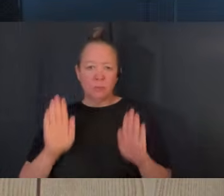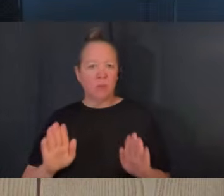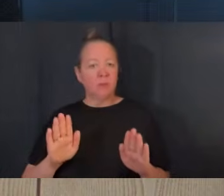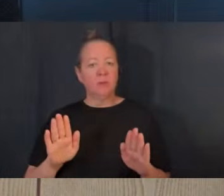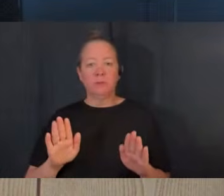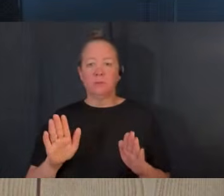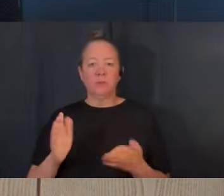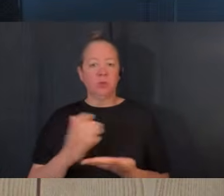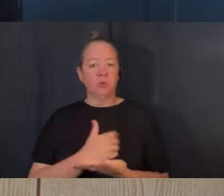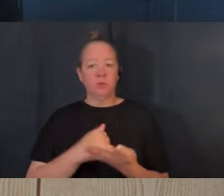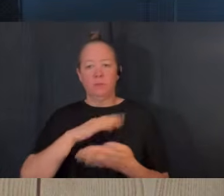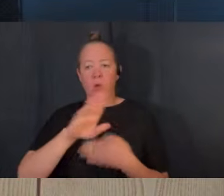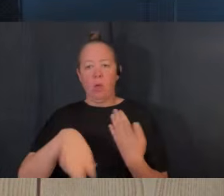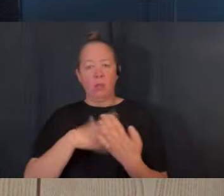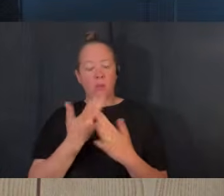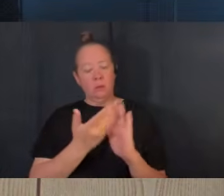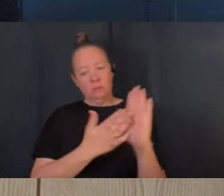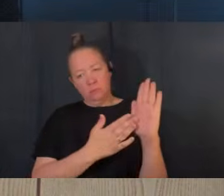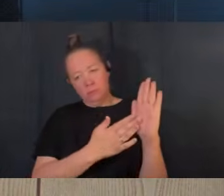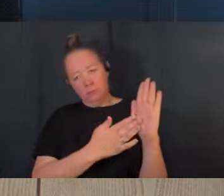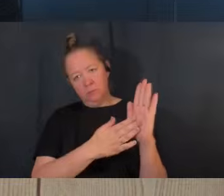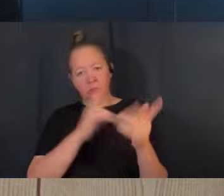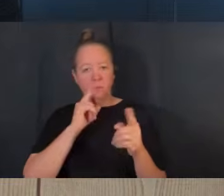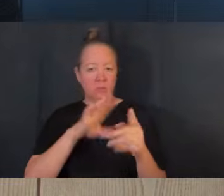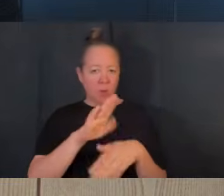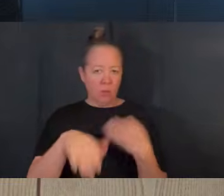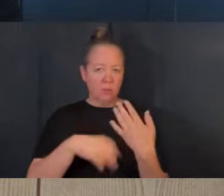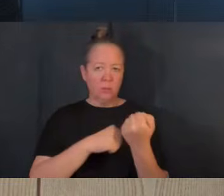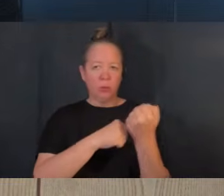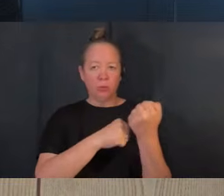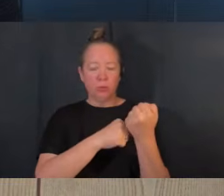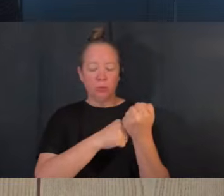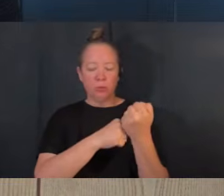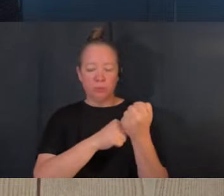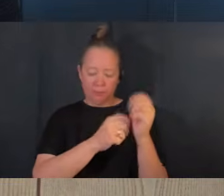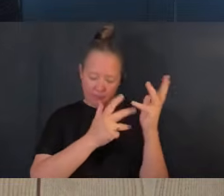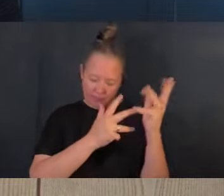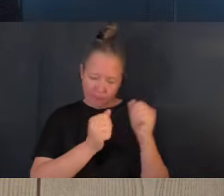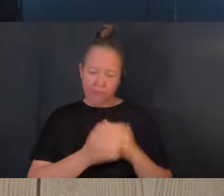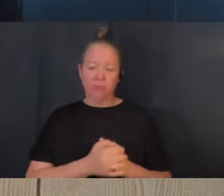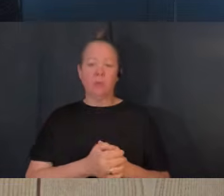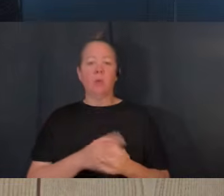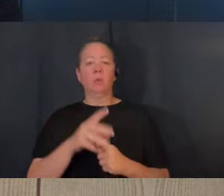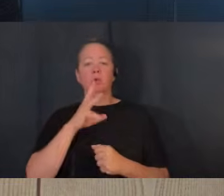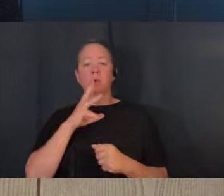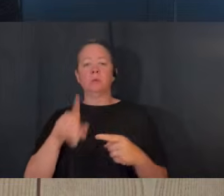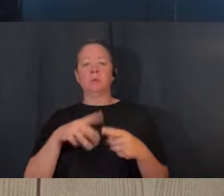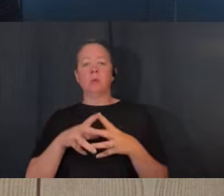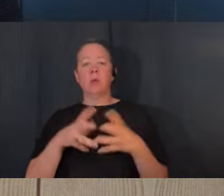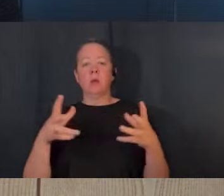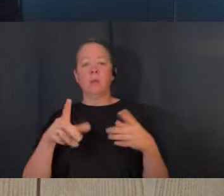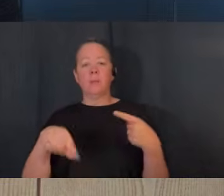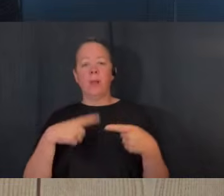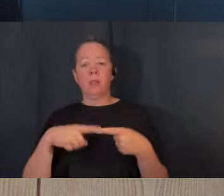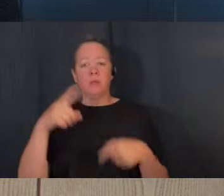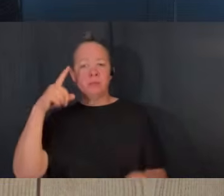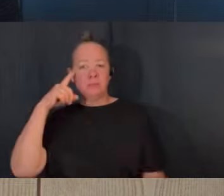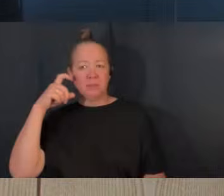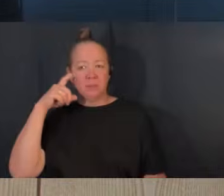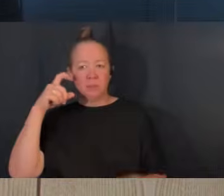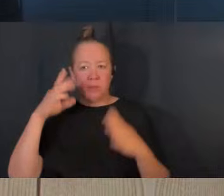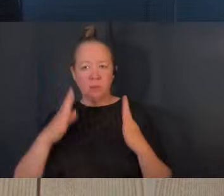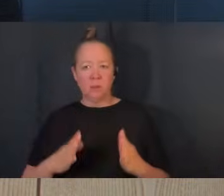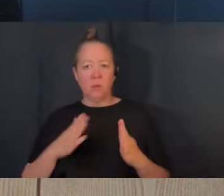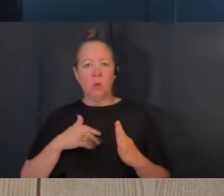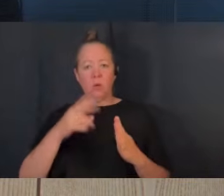of the accolades and all of the support. We've talked a lot about the suspect, and so I just want to take a moment to honor Mrs.